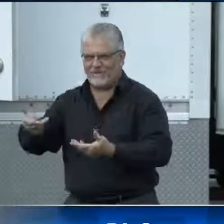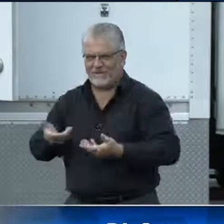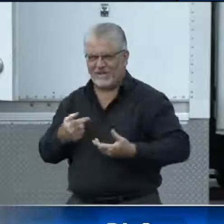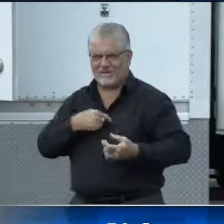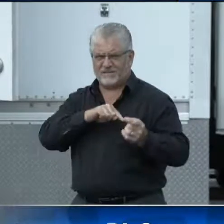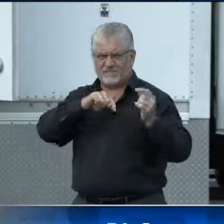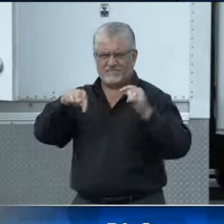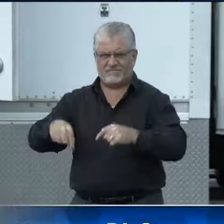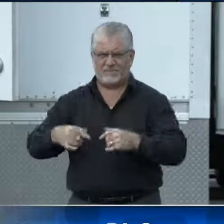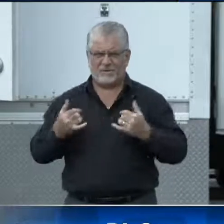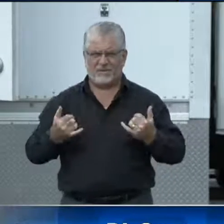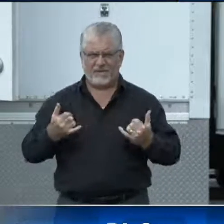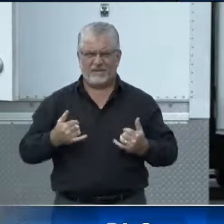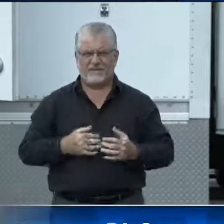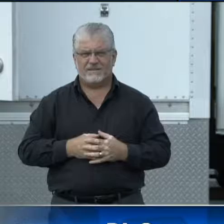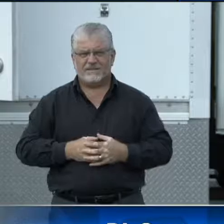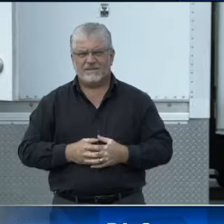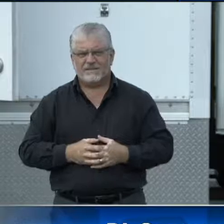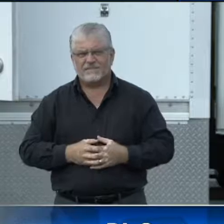is